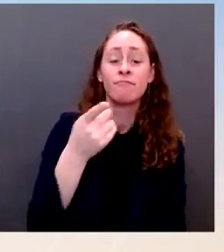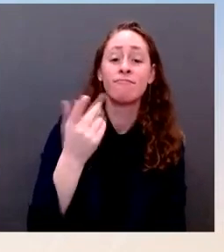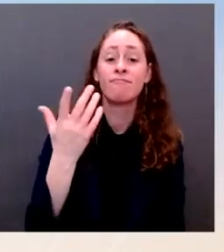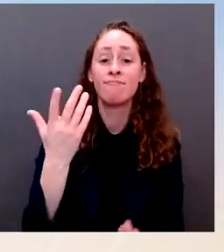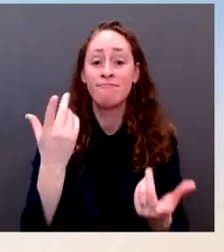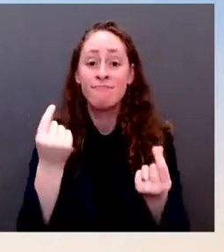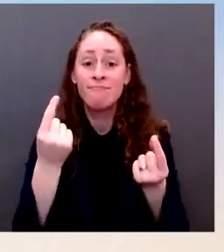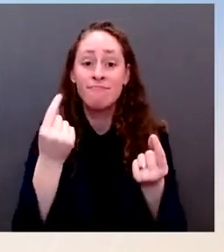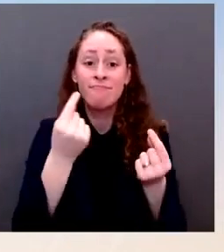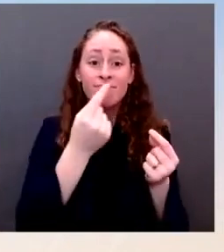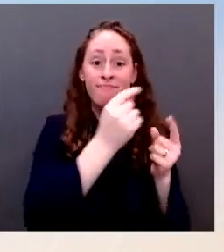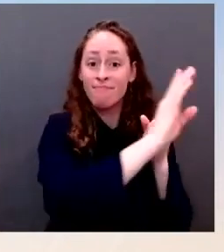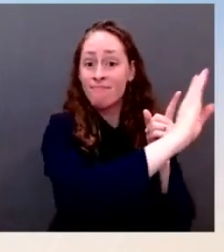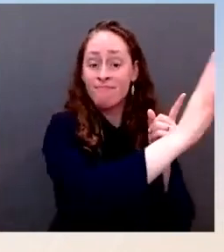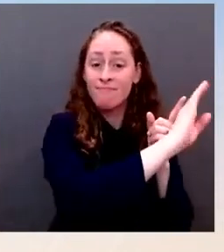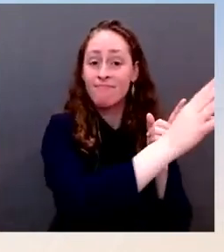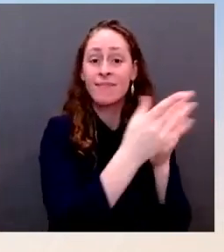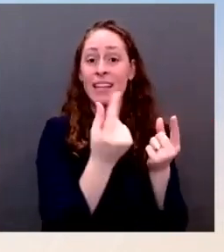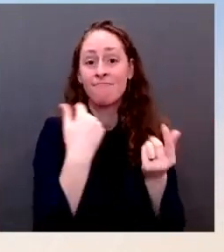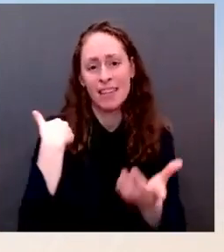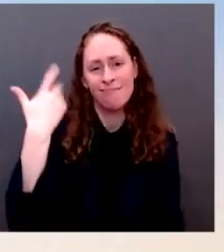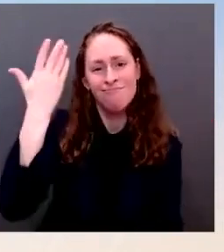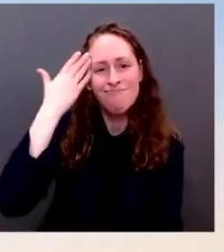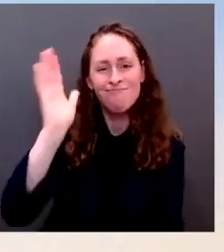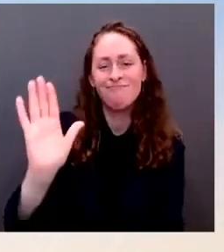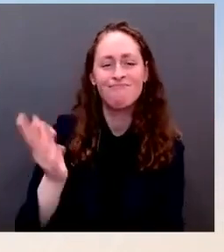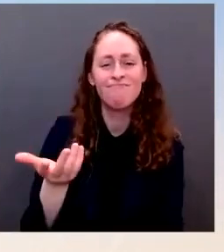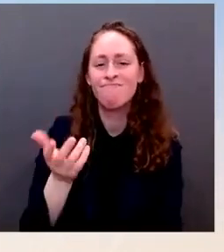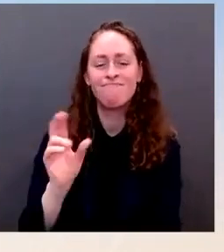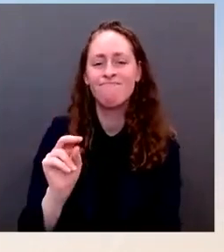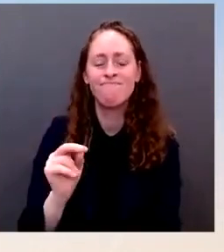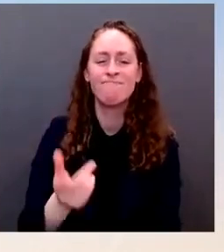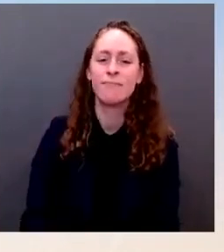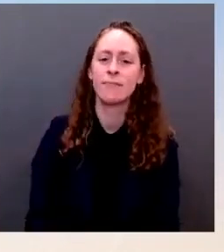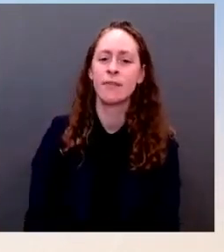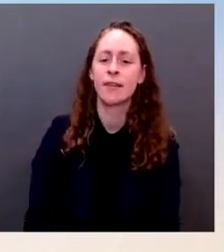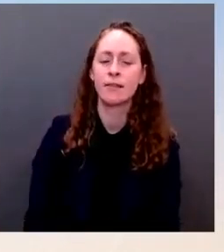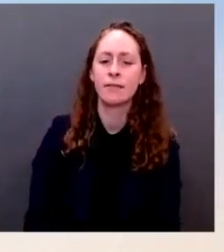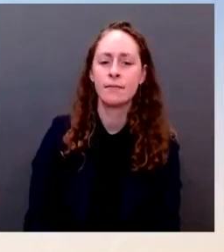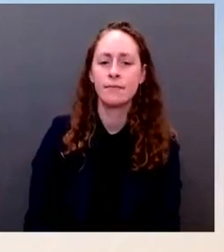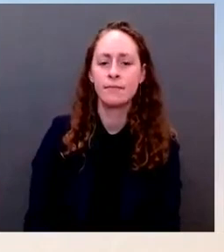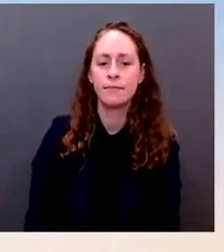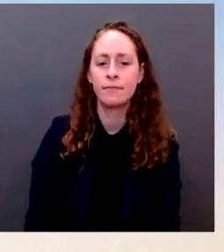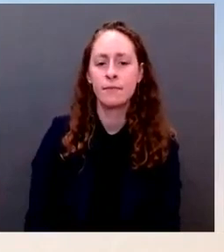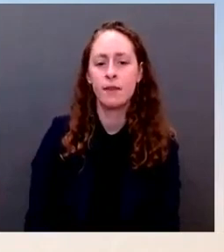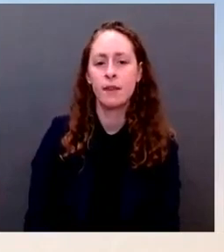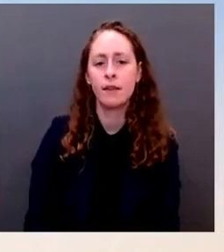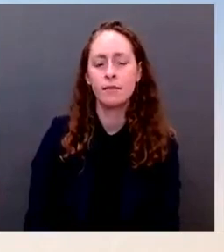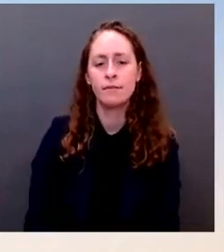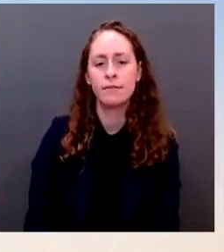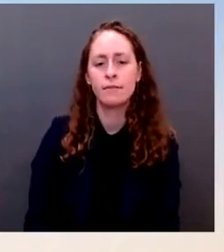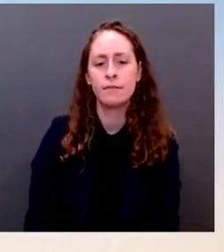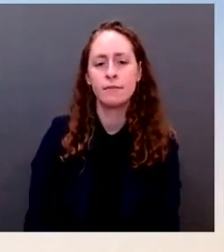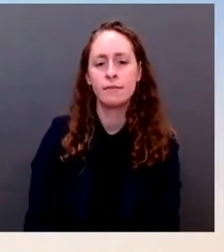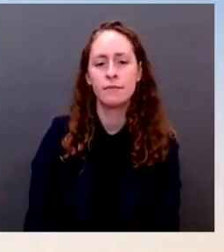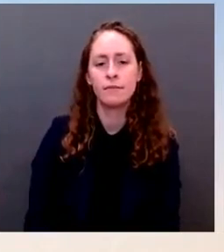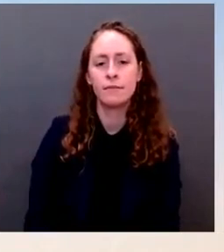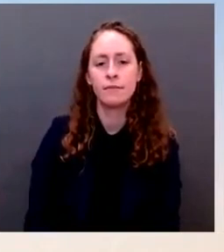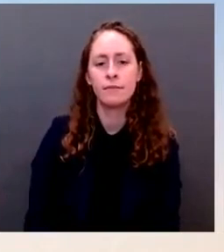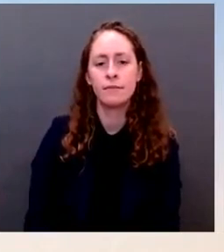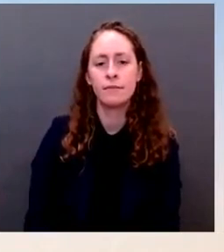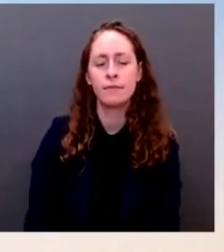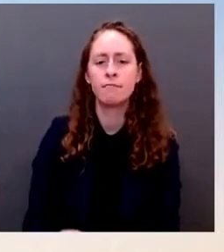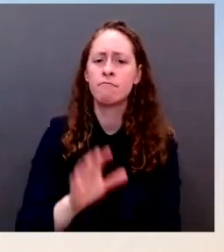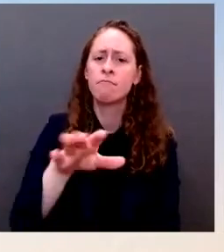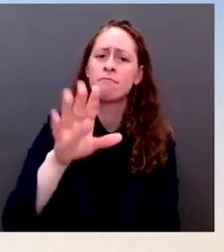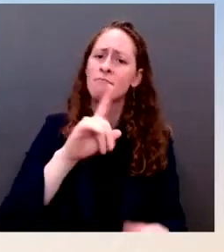but the size and the scope of economic measures on the table that we're talking about as it relates to Russian aggression or the